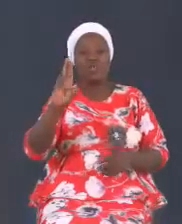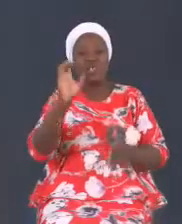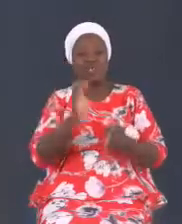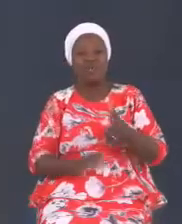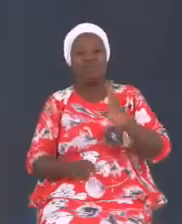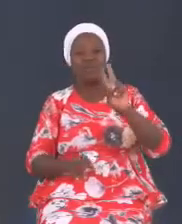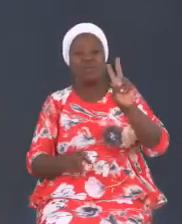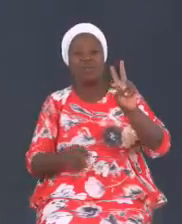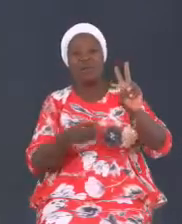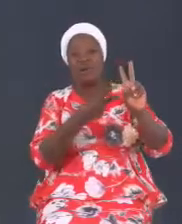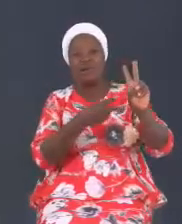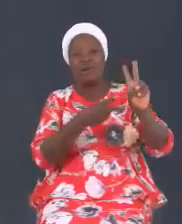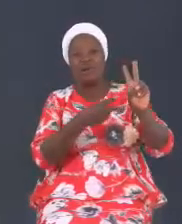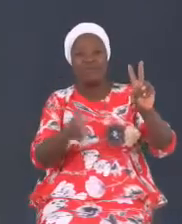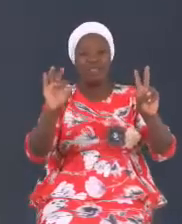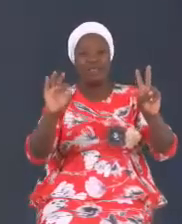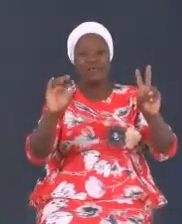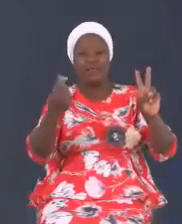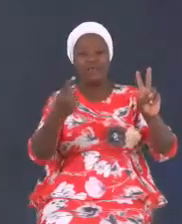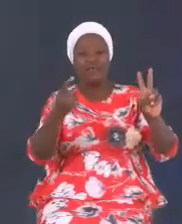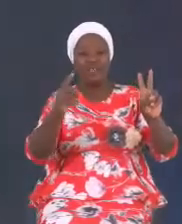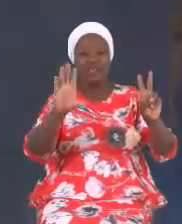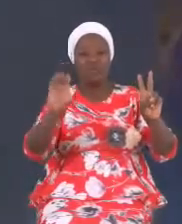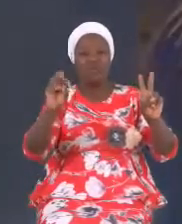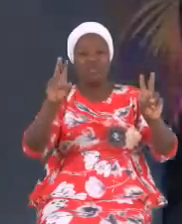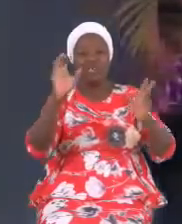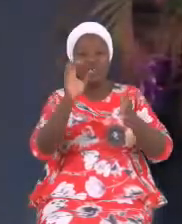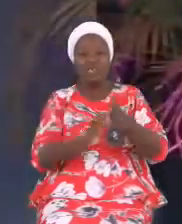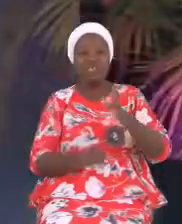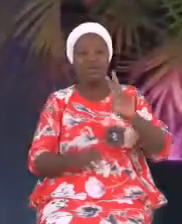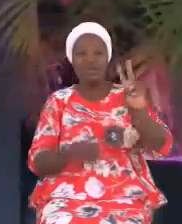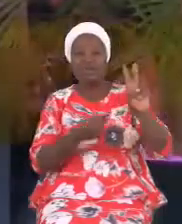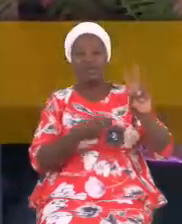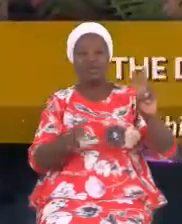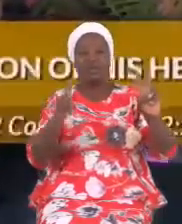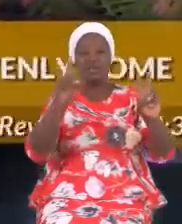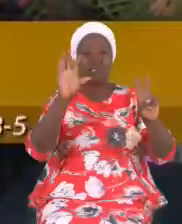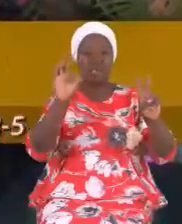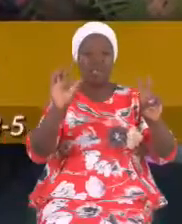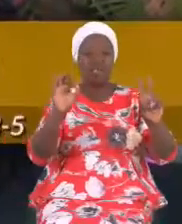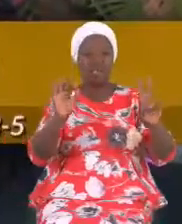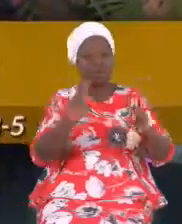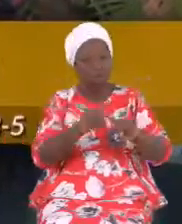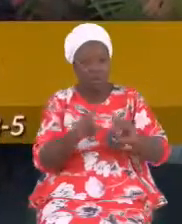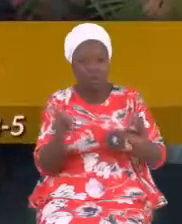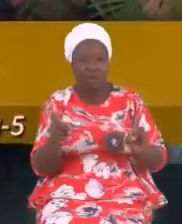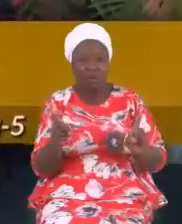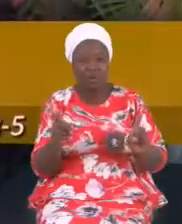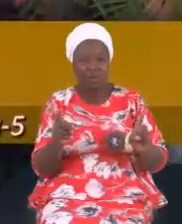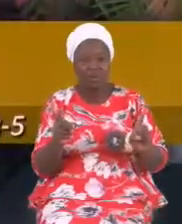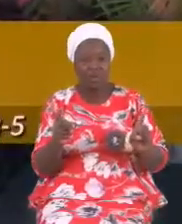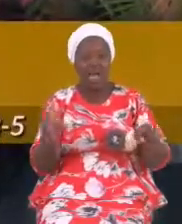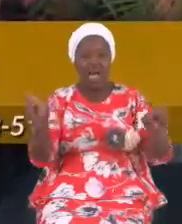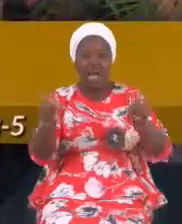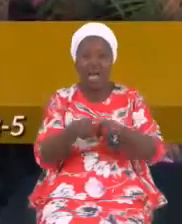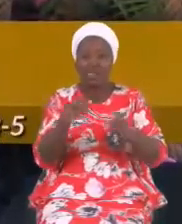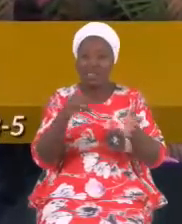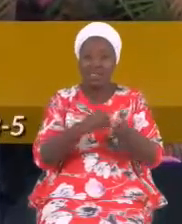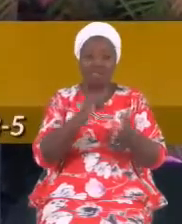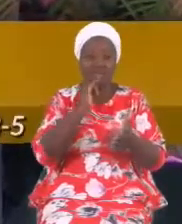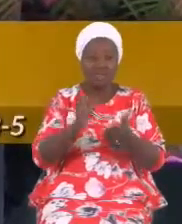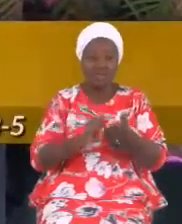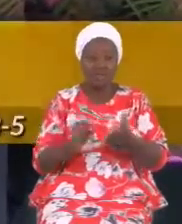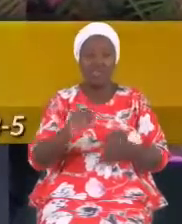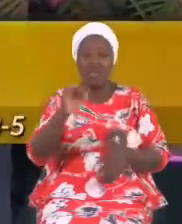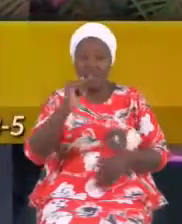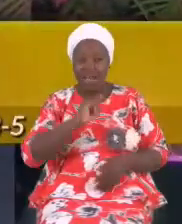9. 1 Corinthians chapter 2, we're looking at verse 9. But as it is written,